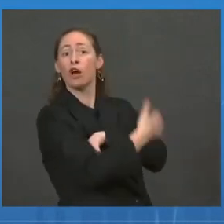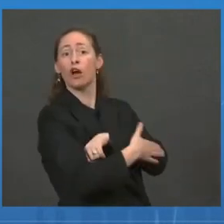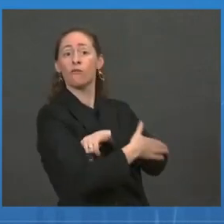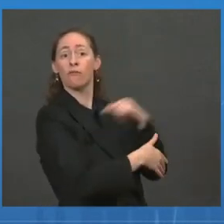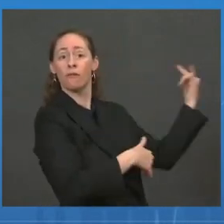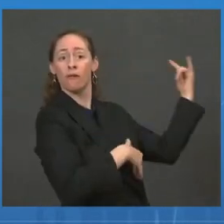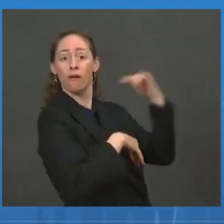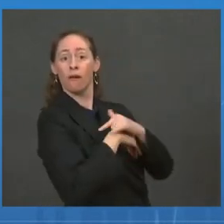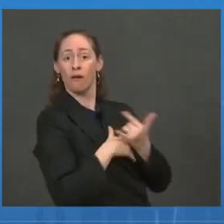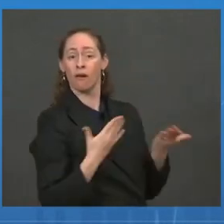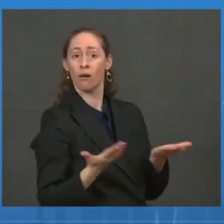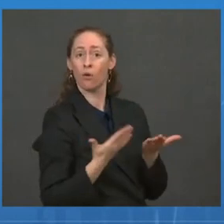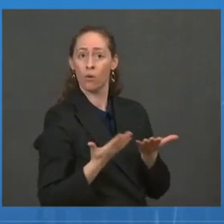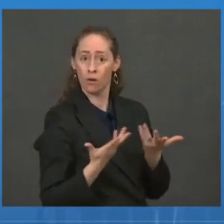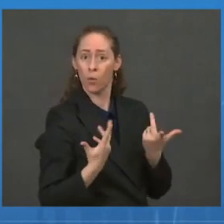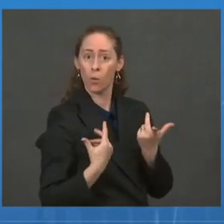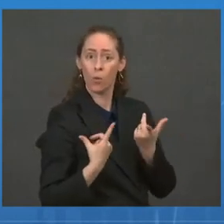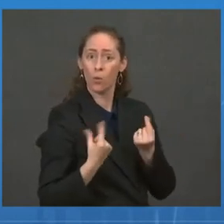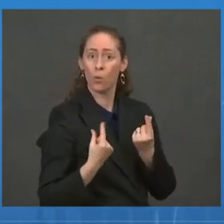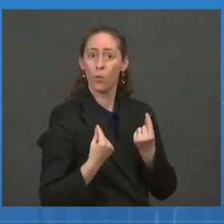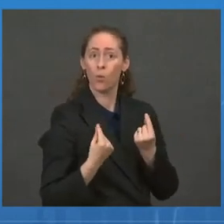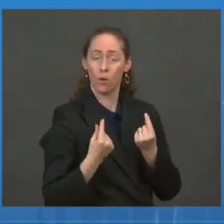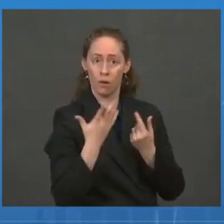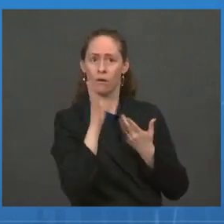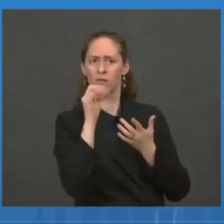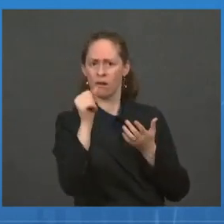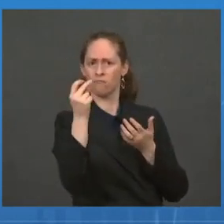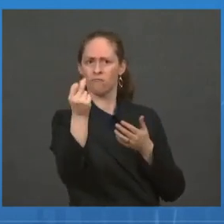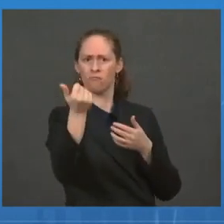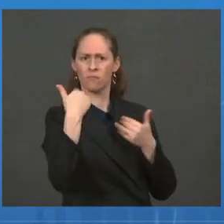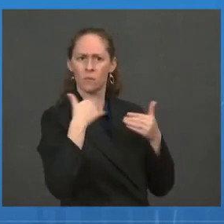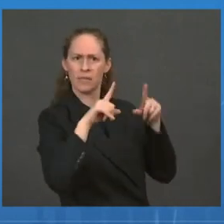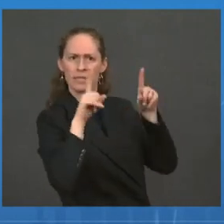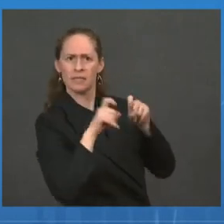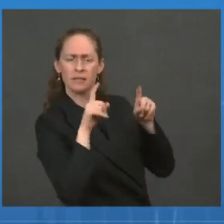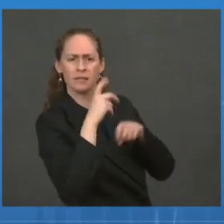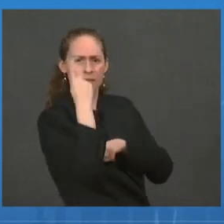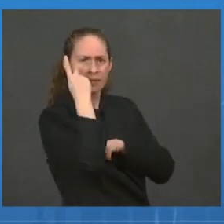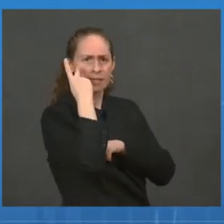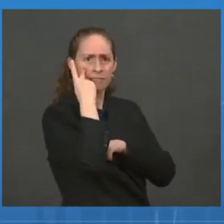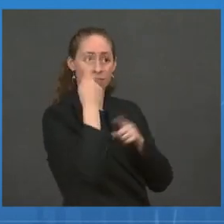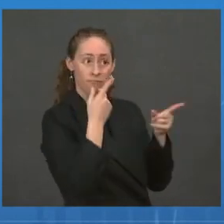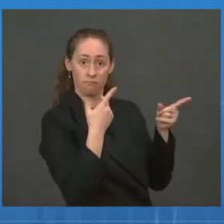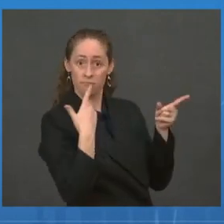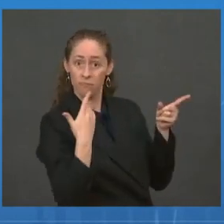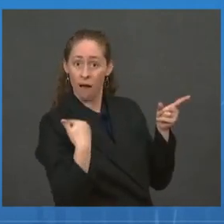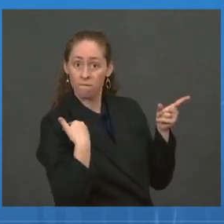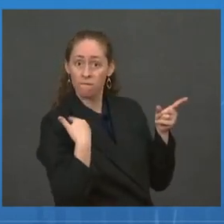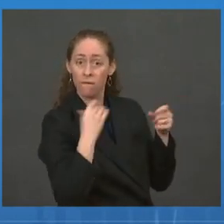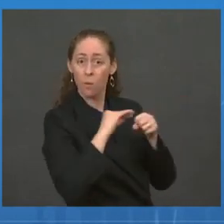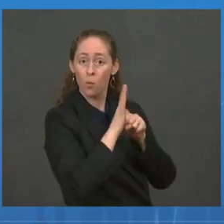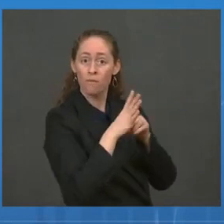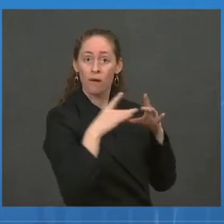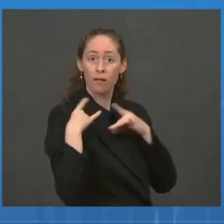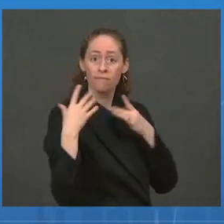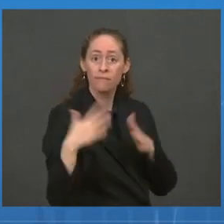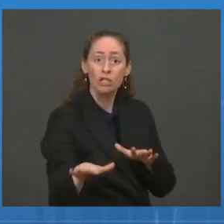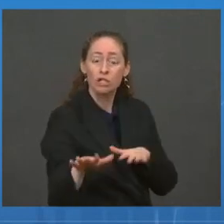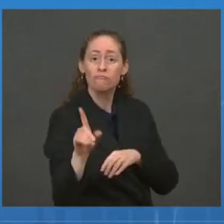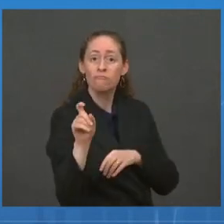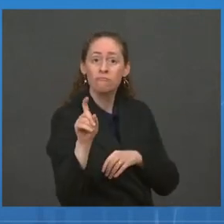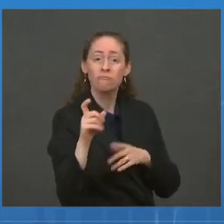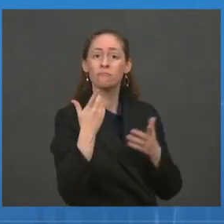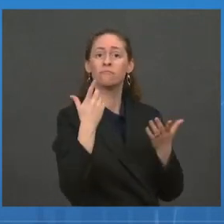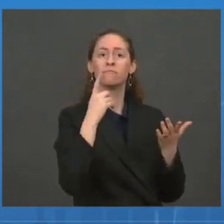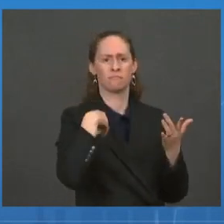on arrival to the united states and enhancing our surveillance for the omicron variant thanks to our updated travel